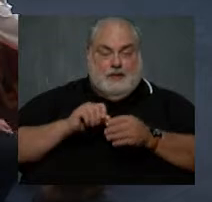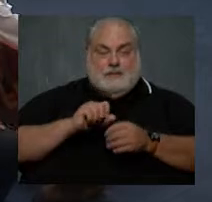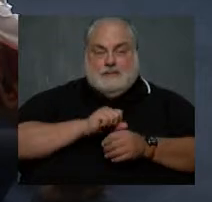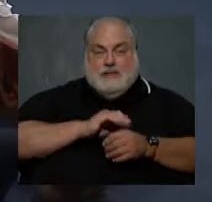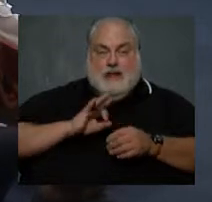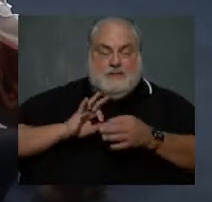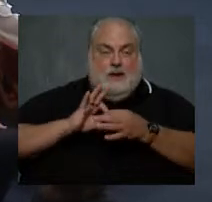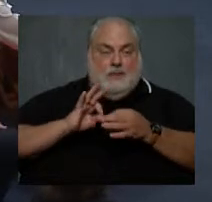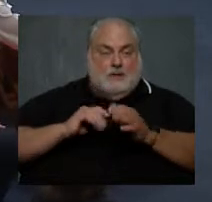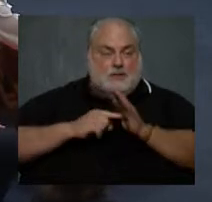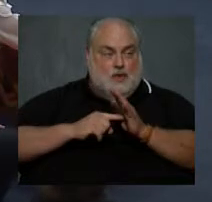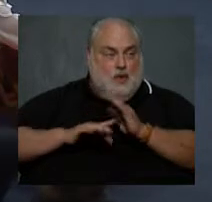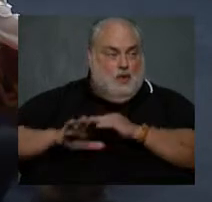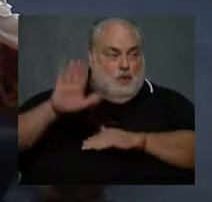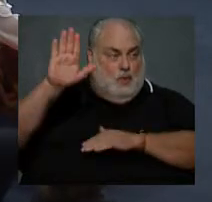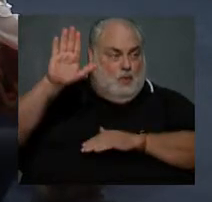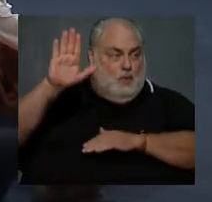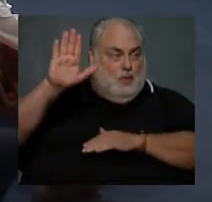Those approve, raise your hand.